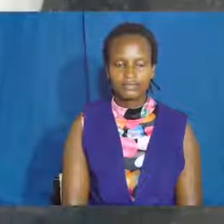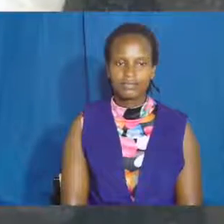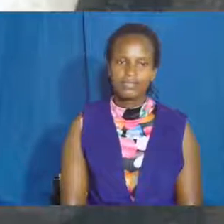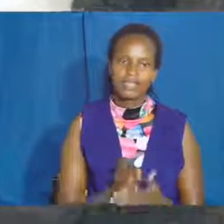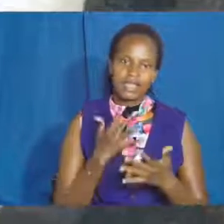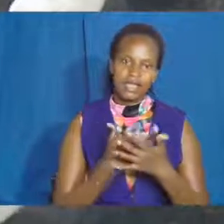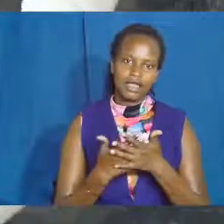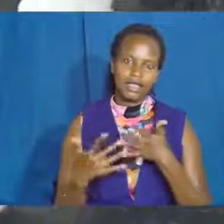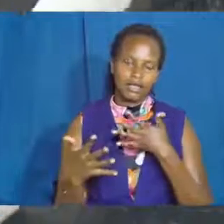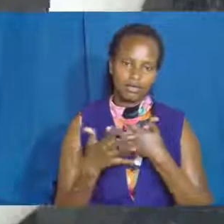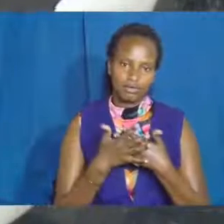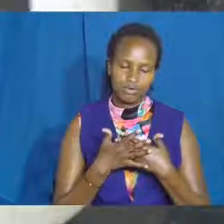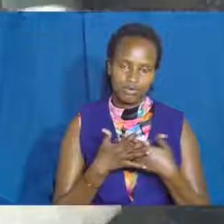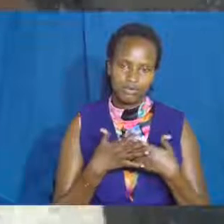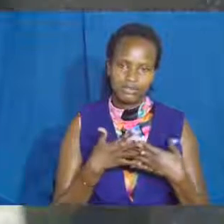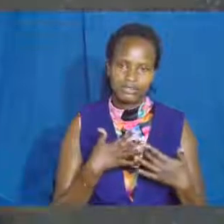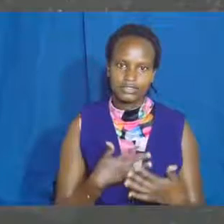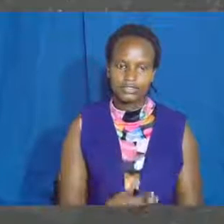across